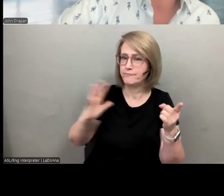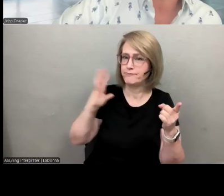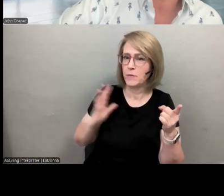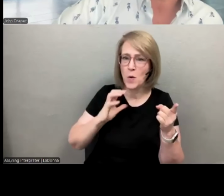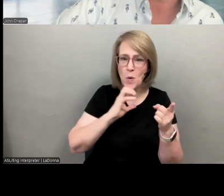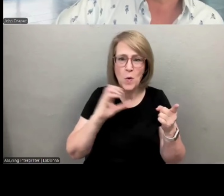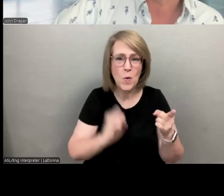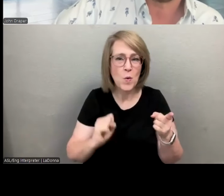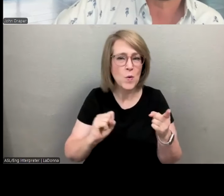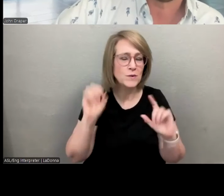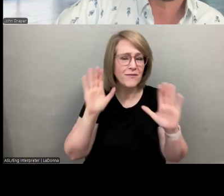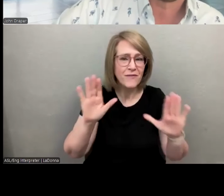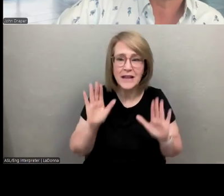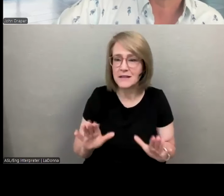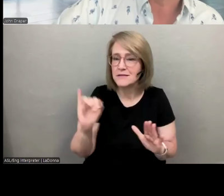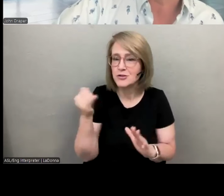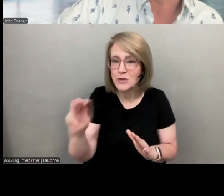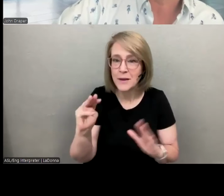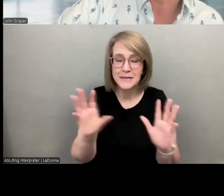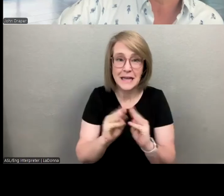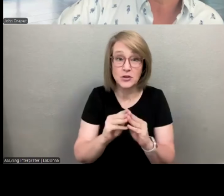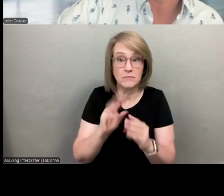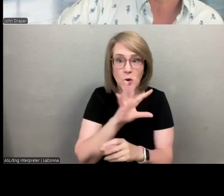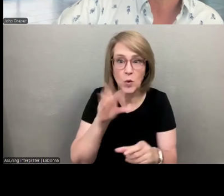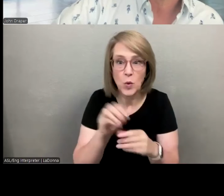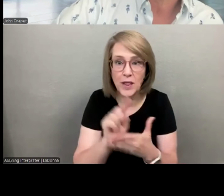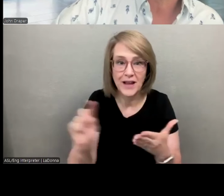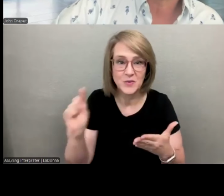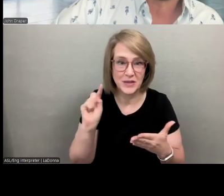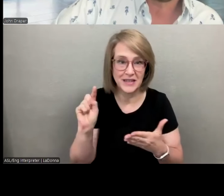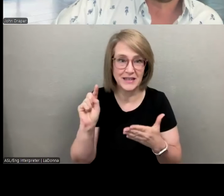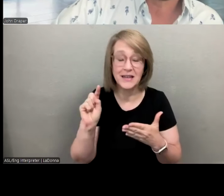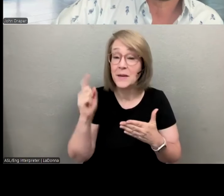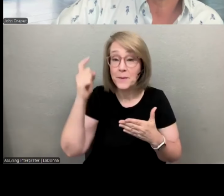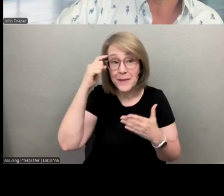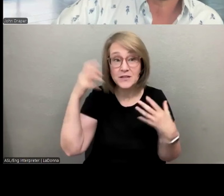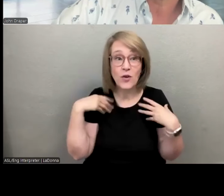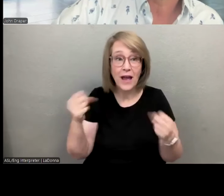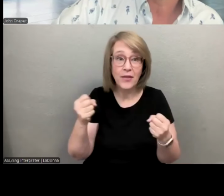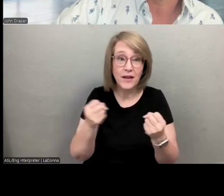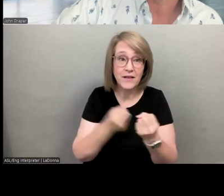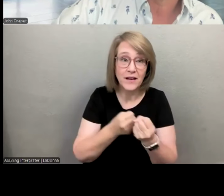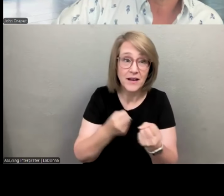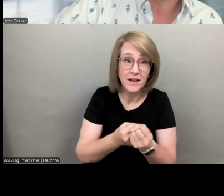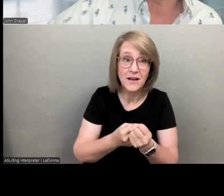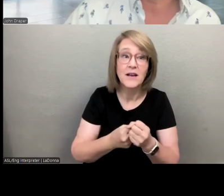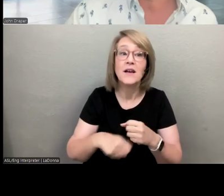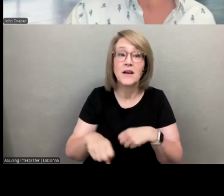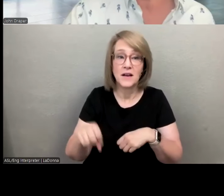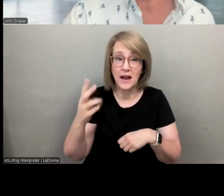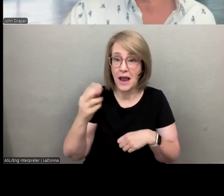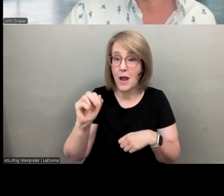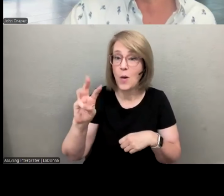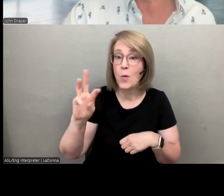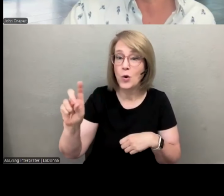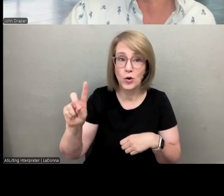archive of some fantastic Jam sessions, including last week's Jam featuring the mental health advocate and warmline.org's founder, Howard